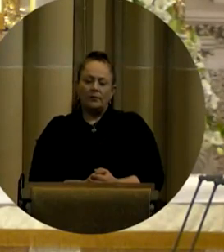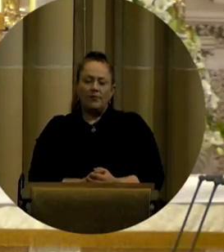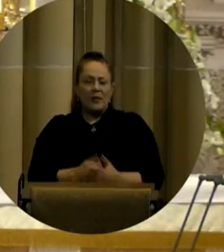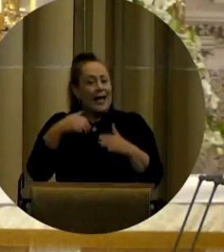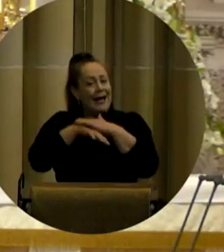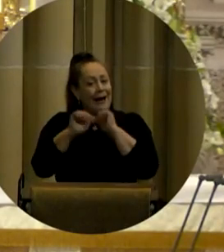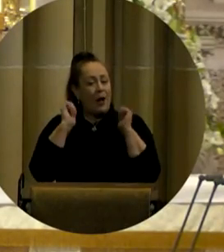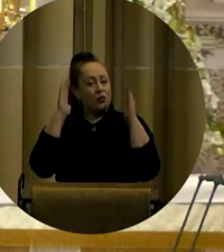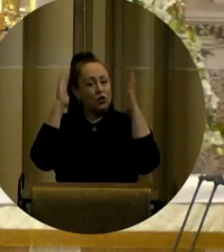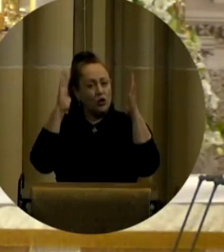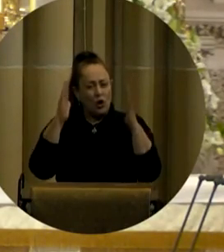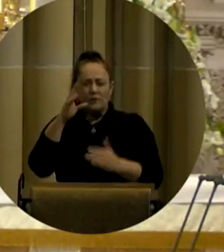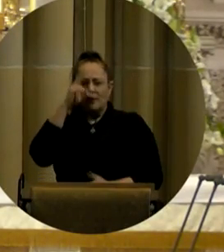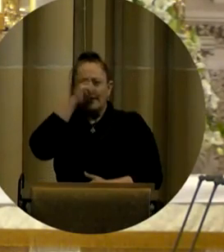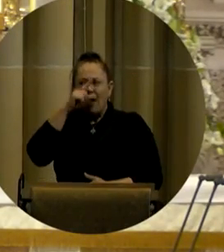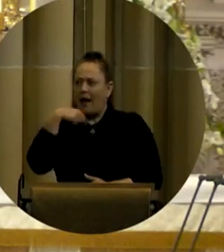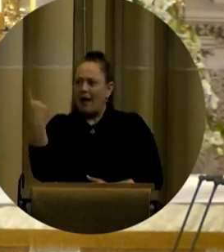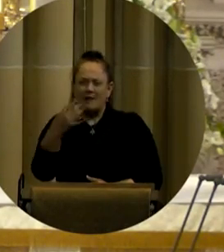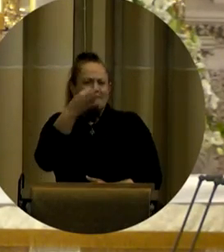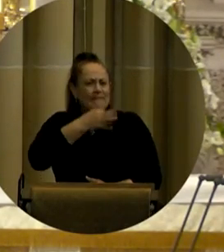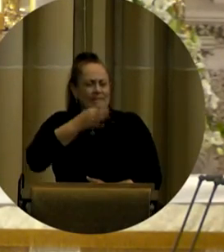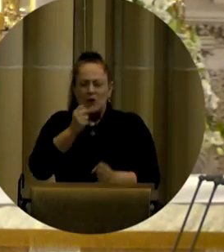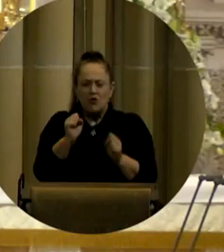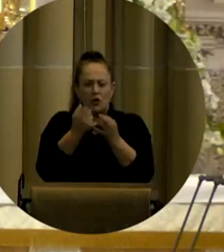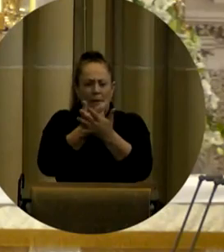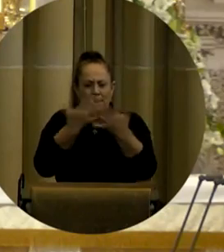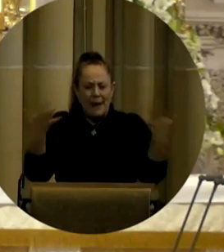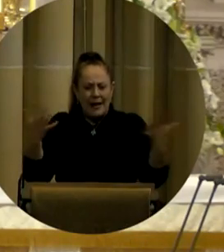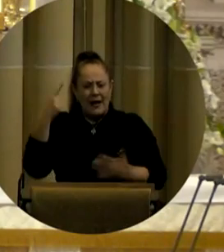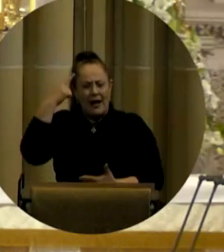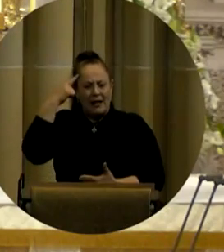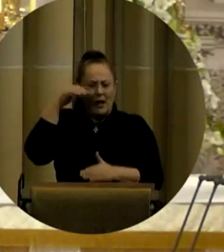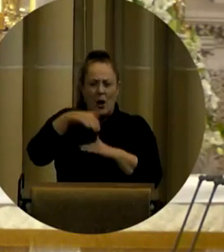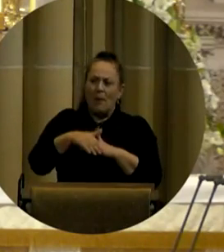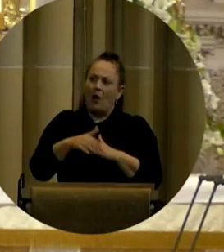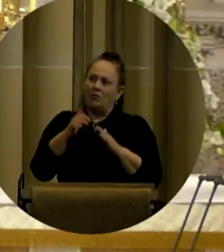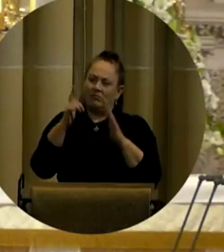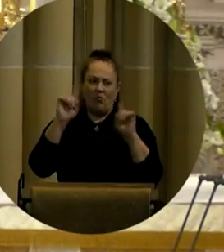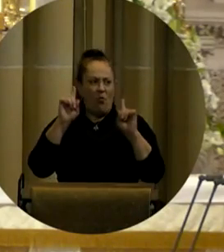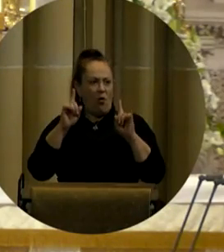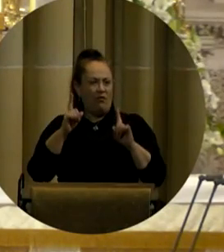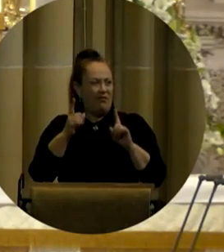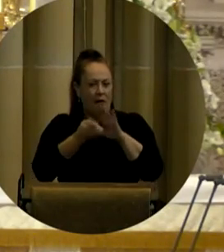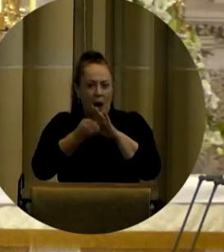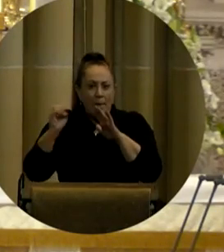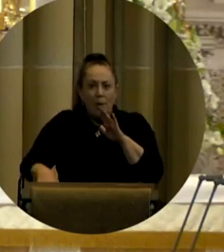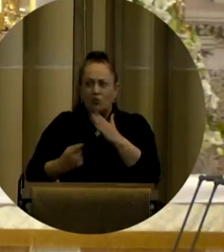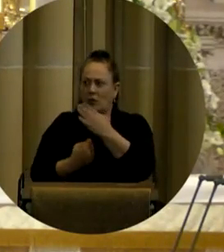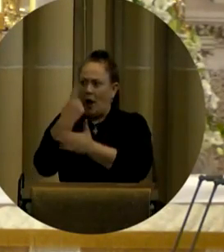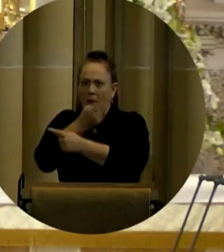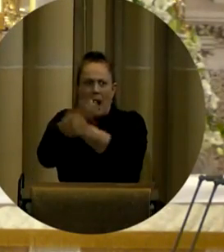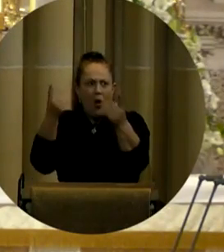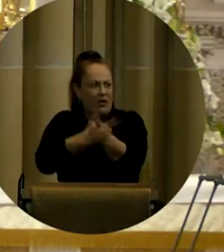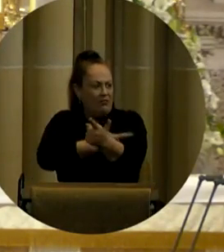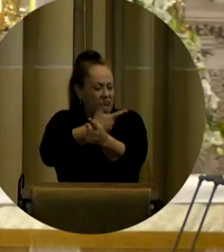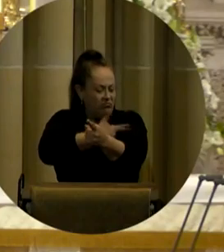The turn against Christian reverence for life and love in law and practice around abortion, euthanasia, marriage,